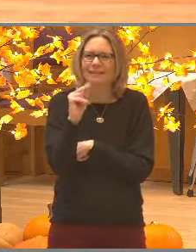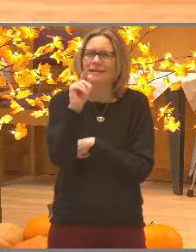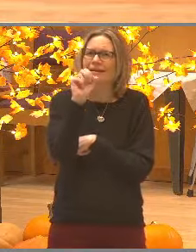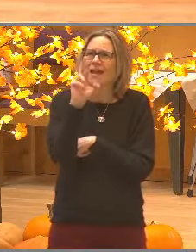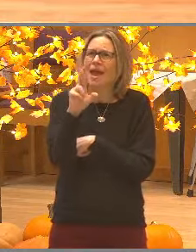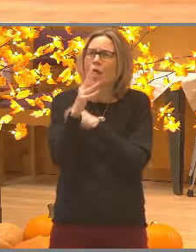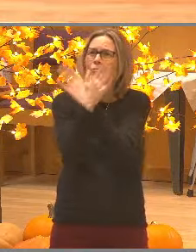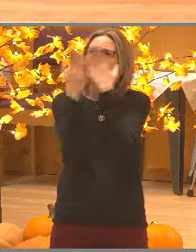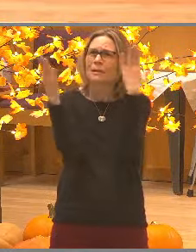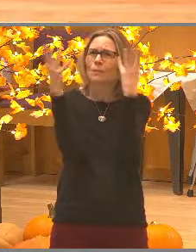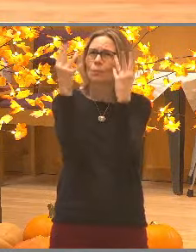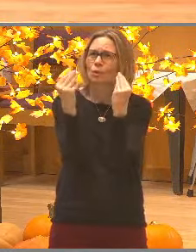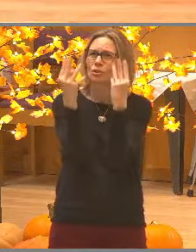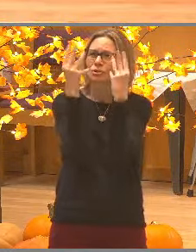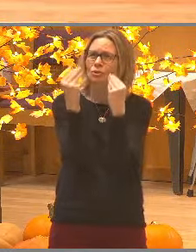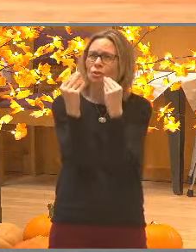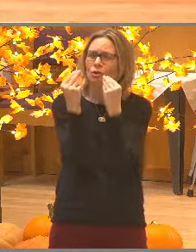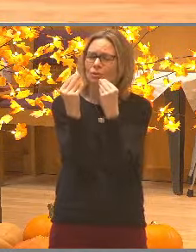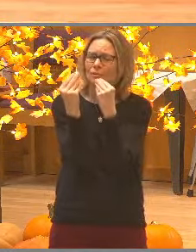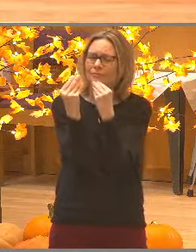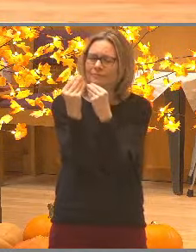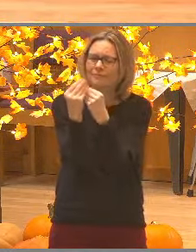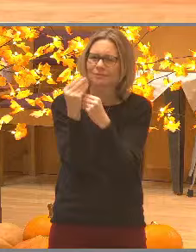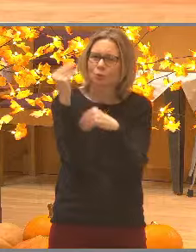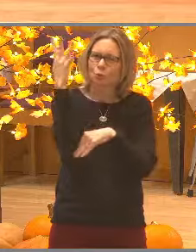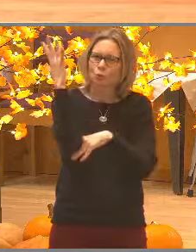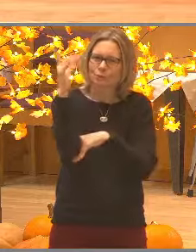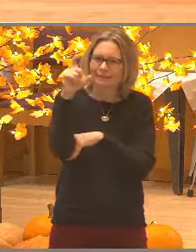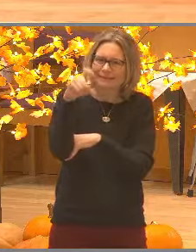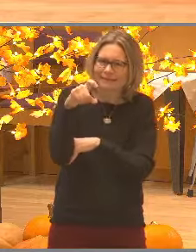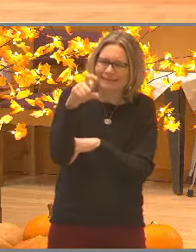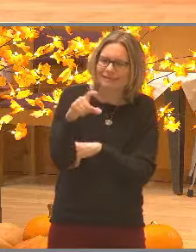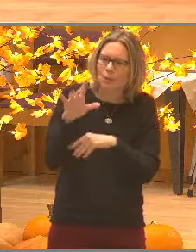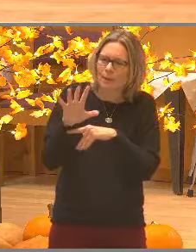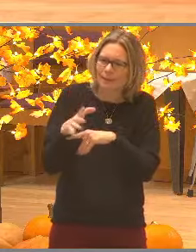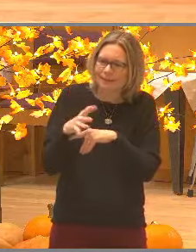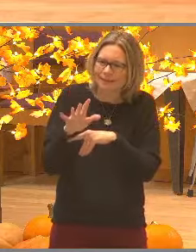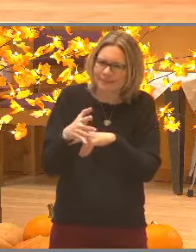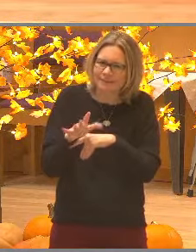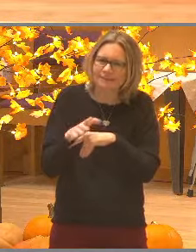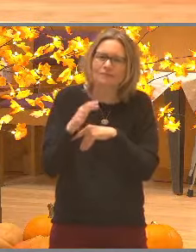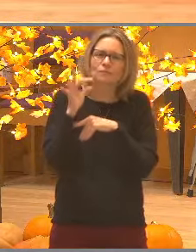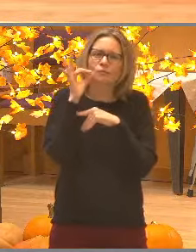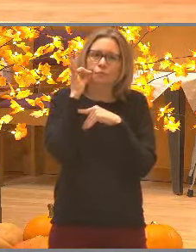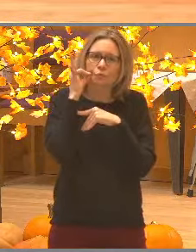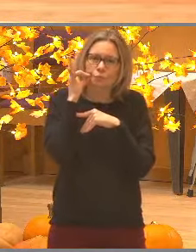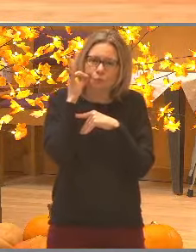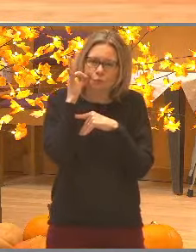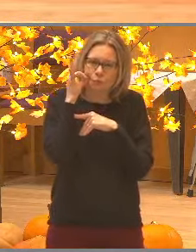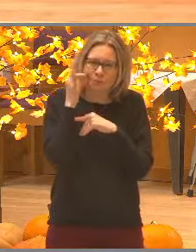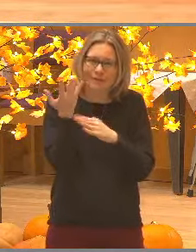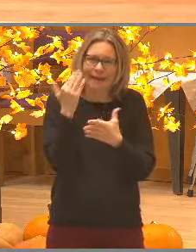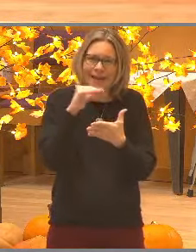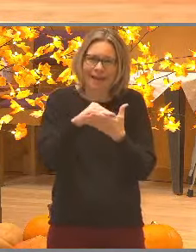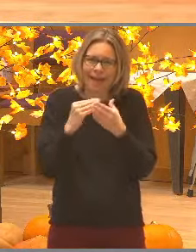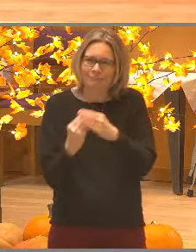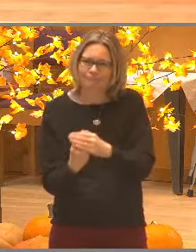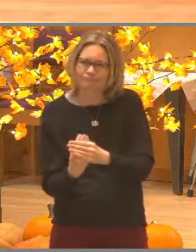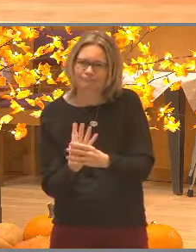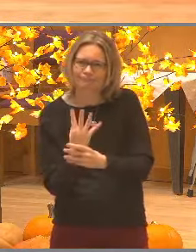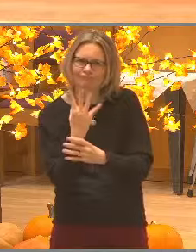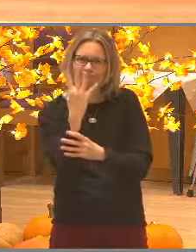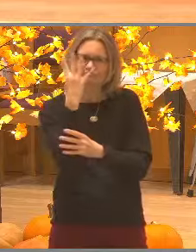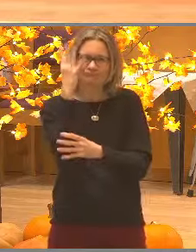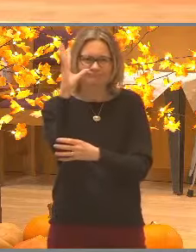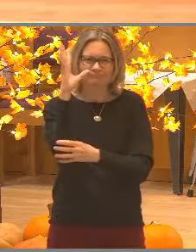that the leaf need, that the tree needs so that leaves and fruits can also grow. But not only